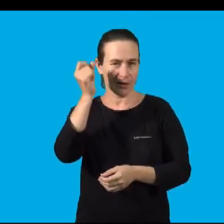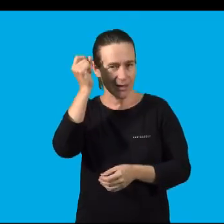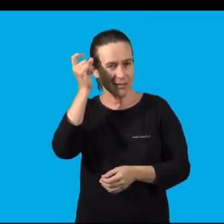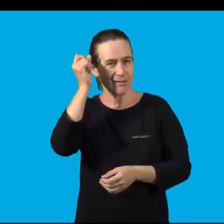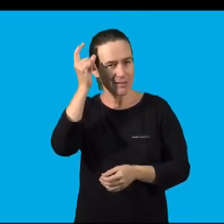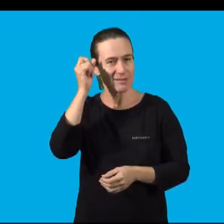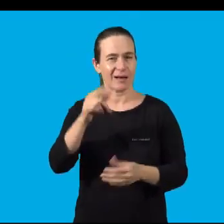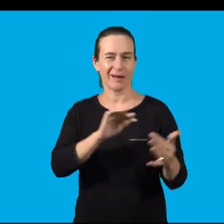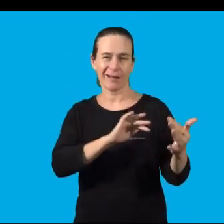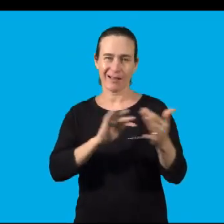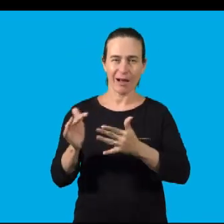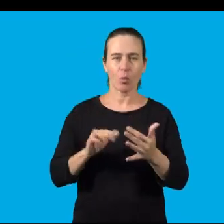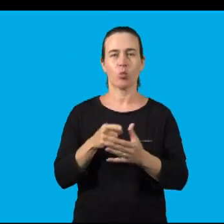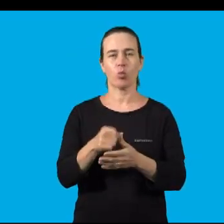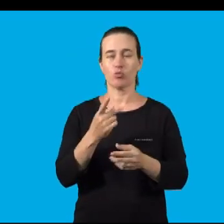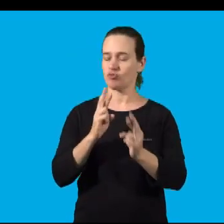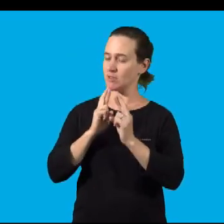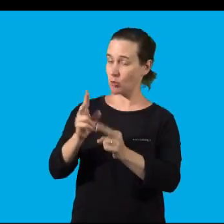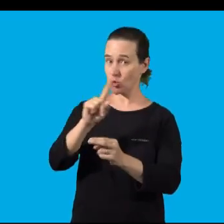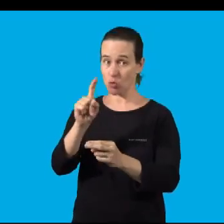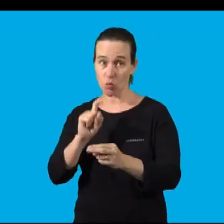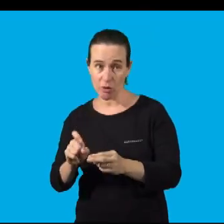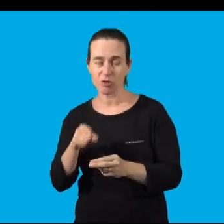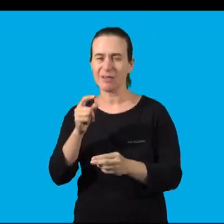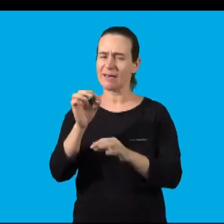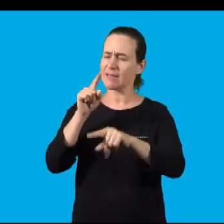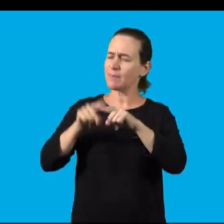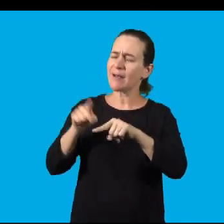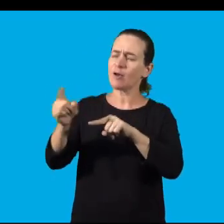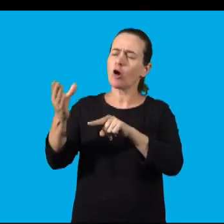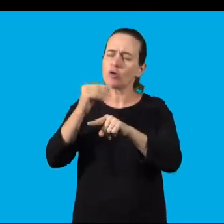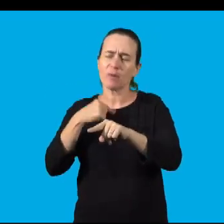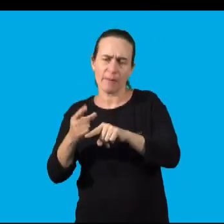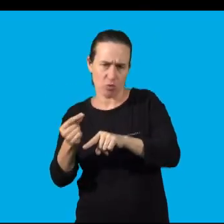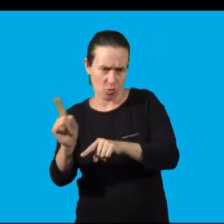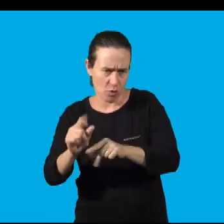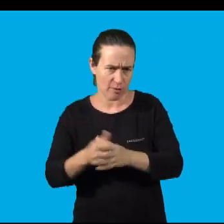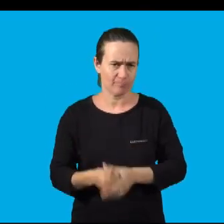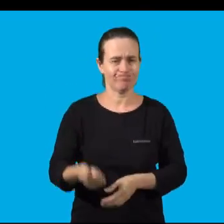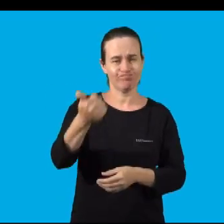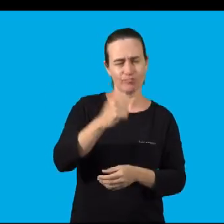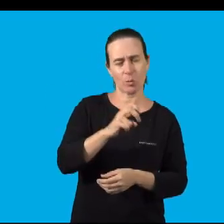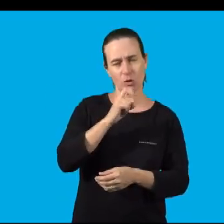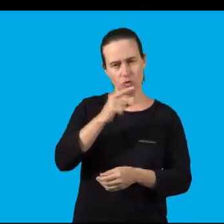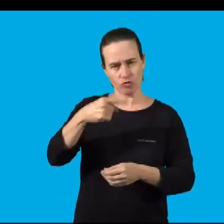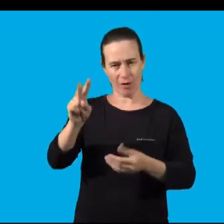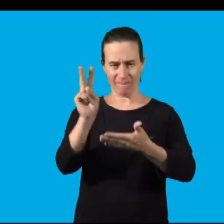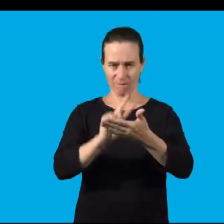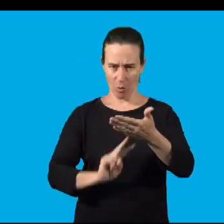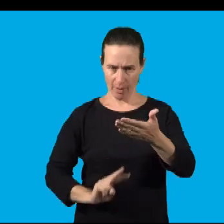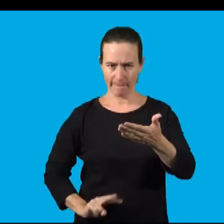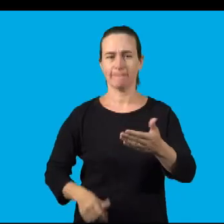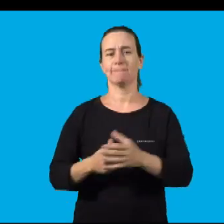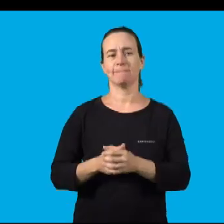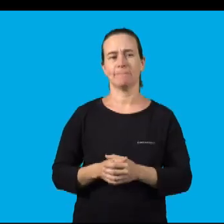recognizing and understanding how to respond to questions based on the question verbs, using the correct vocabulary to respond